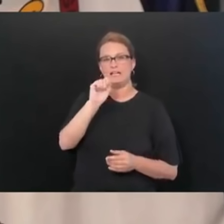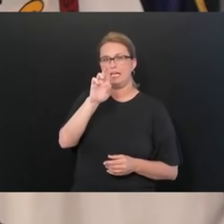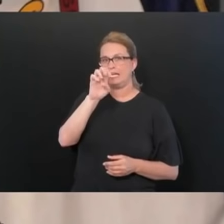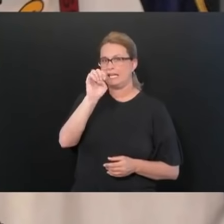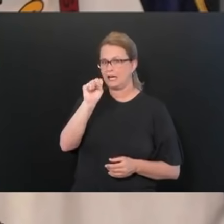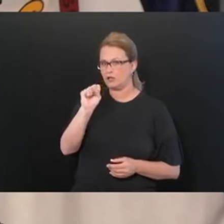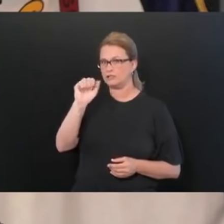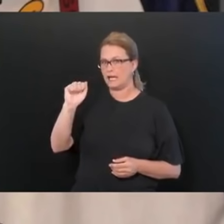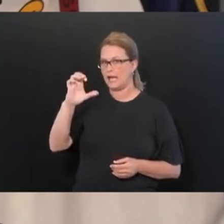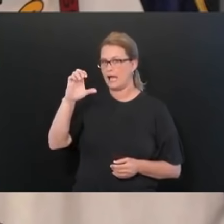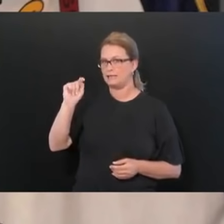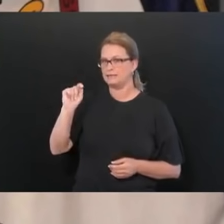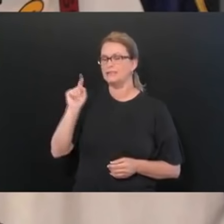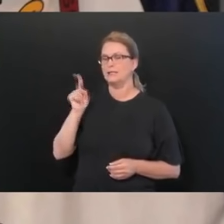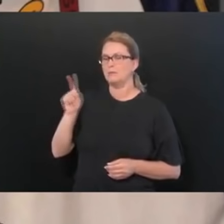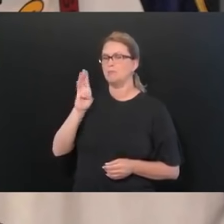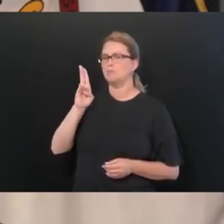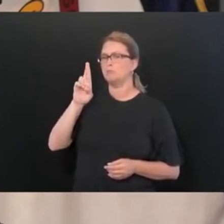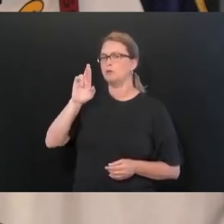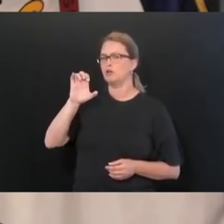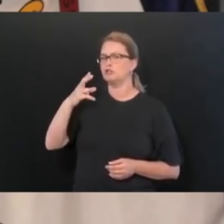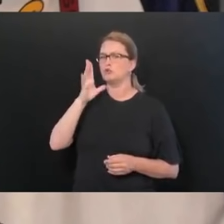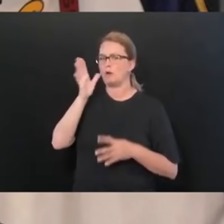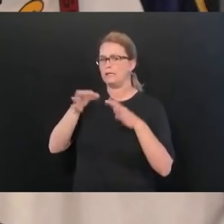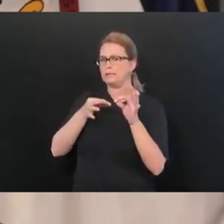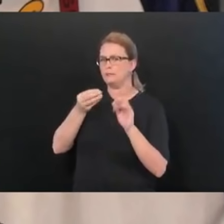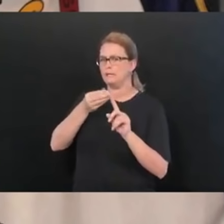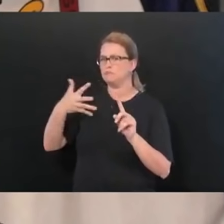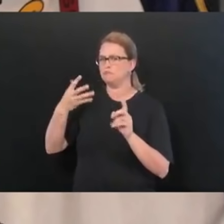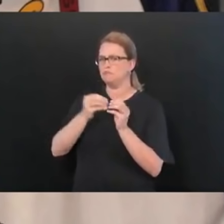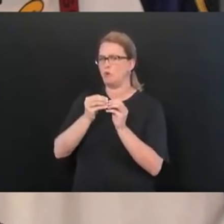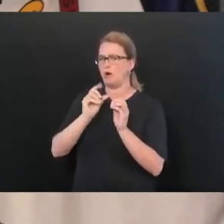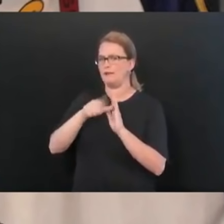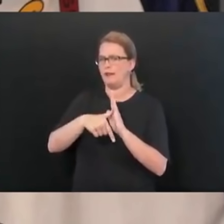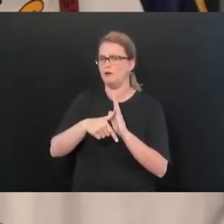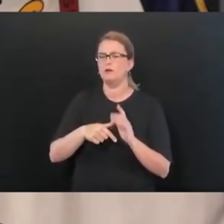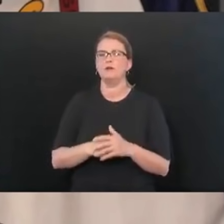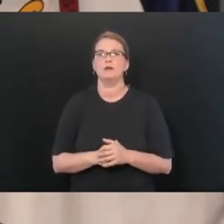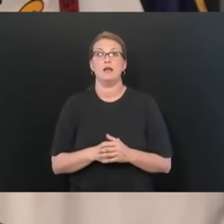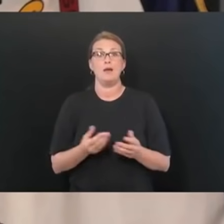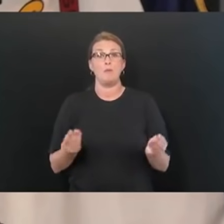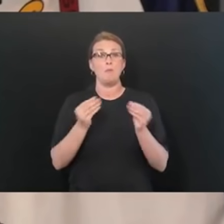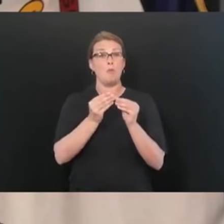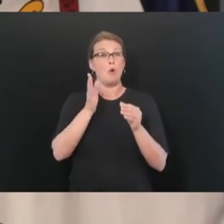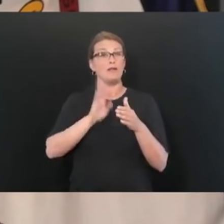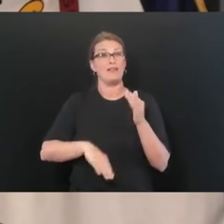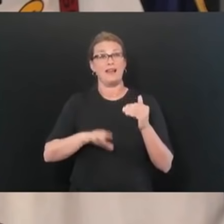Burch will tell you more about that in just a few minutes. But there's more than